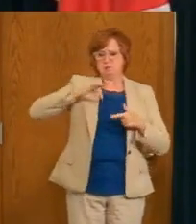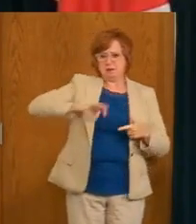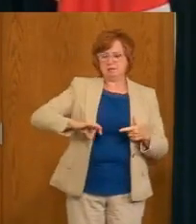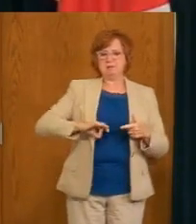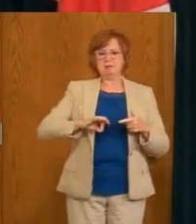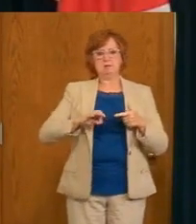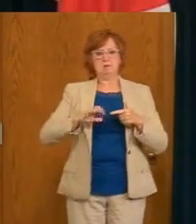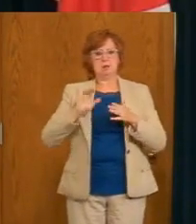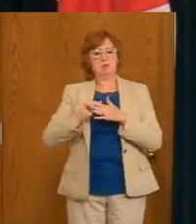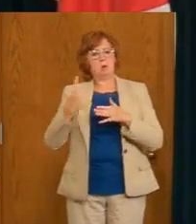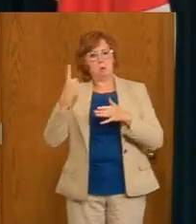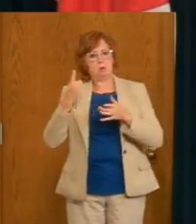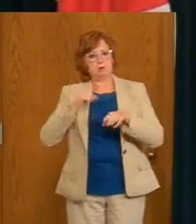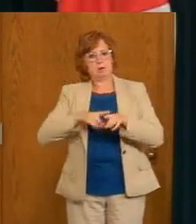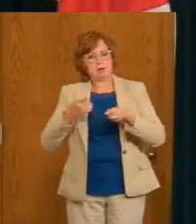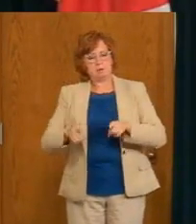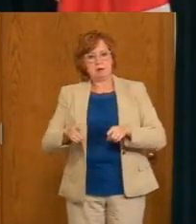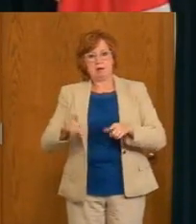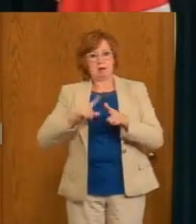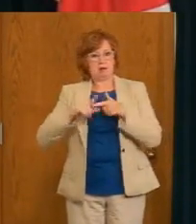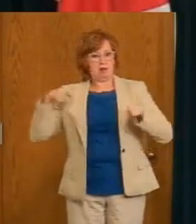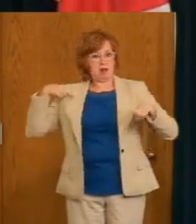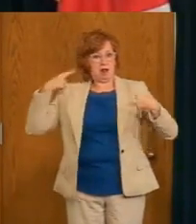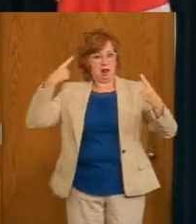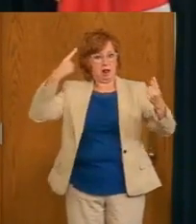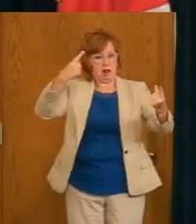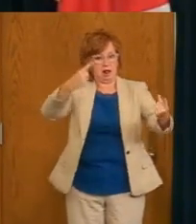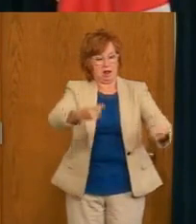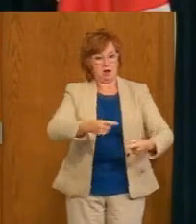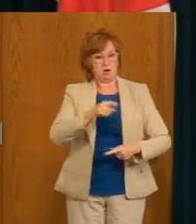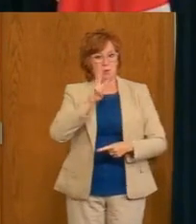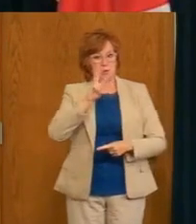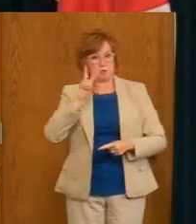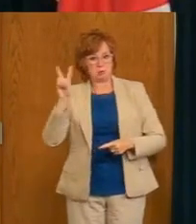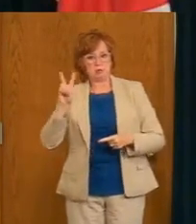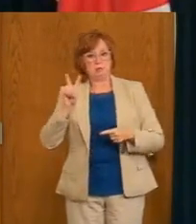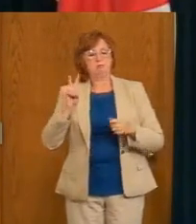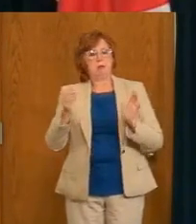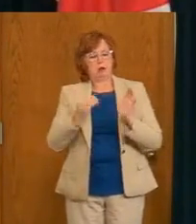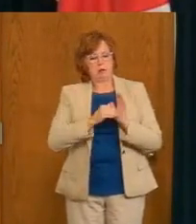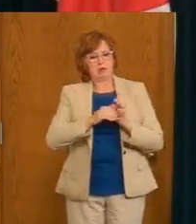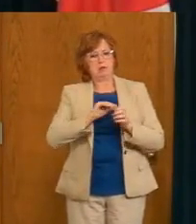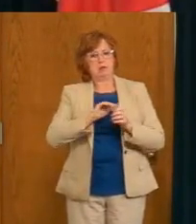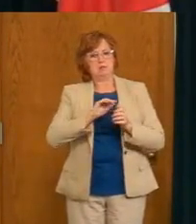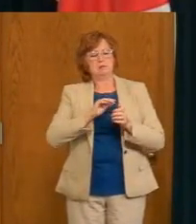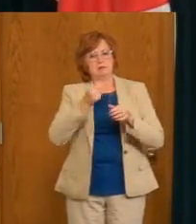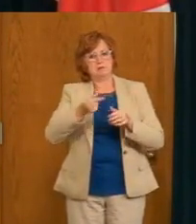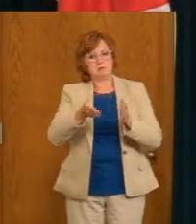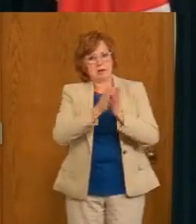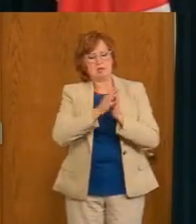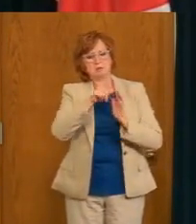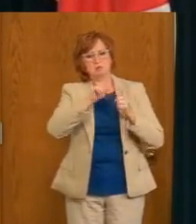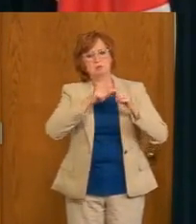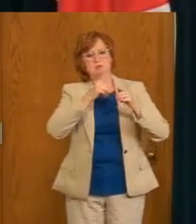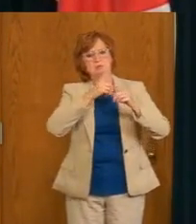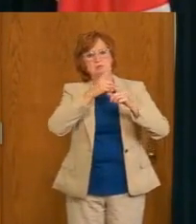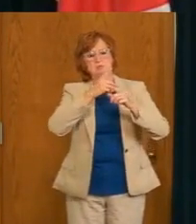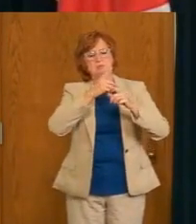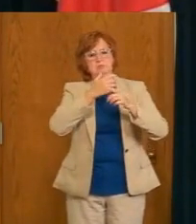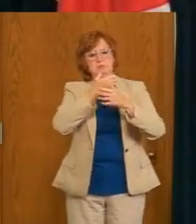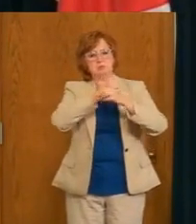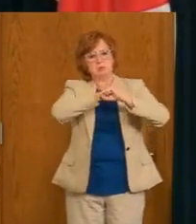necessary. And it does get us to where we are today. With a significant portion of our population protected by these